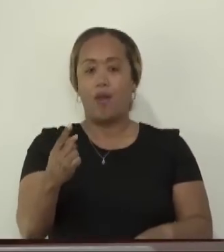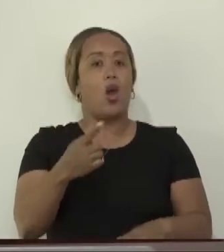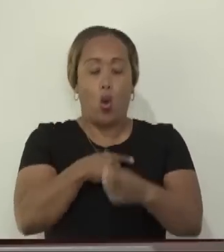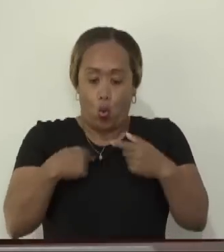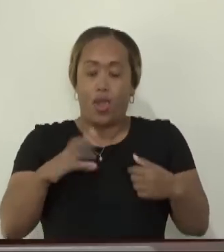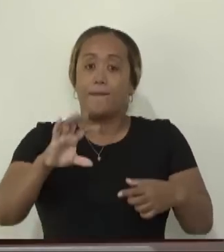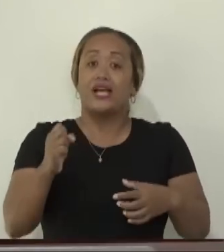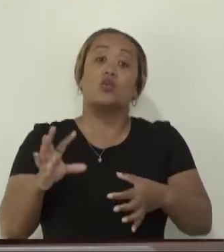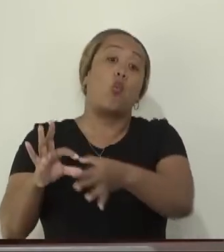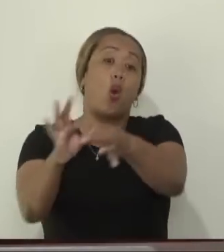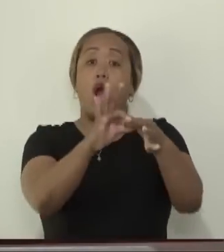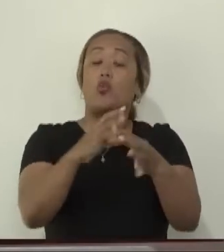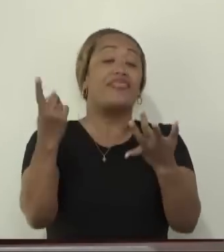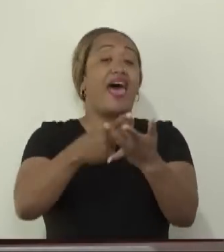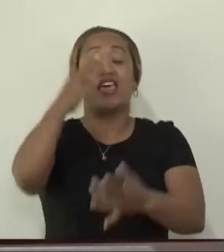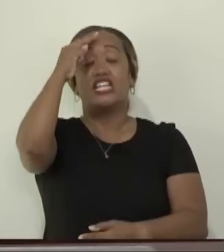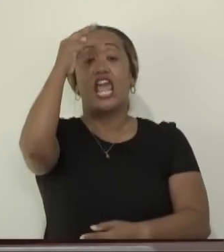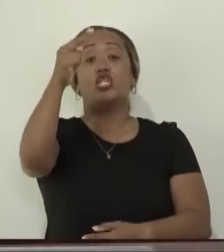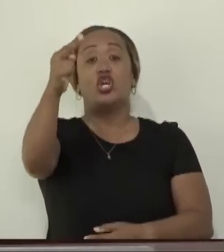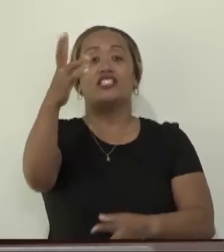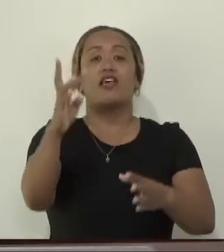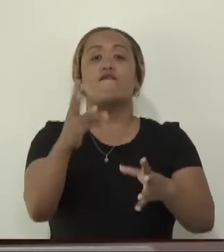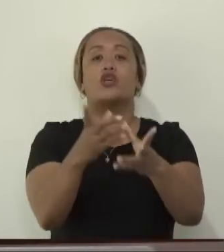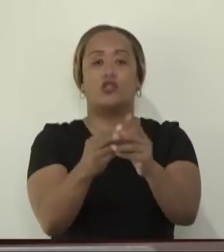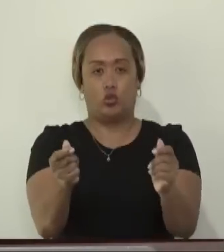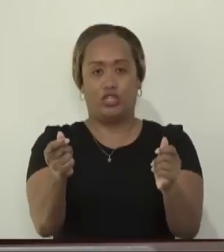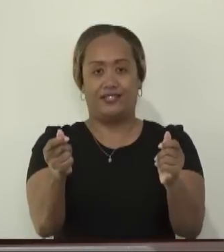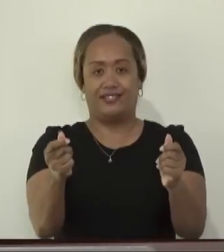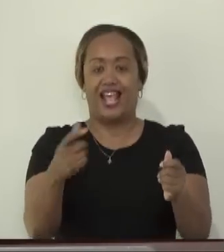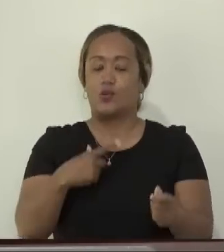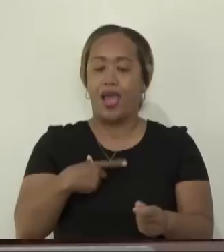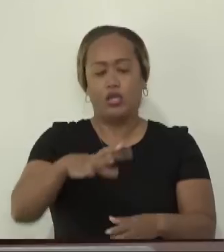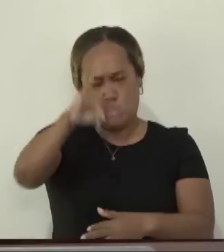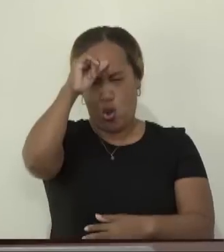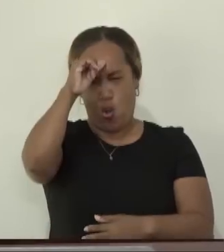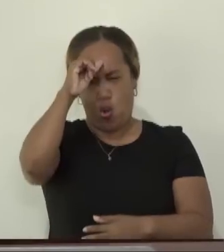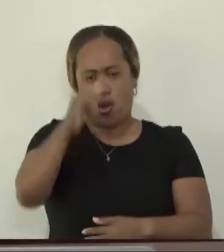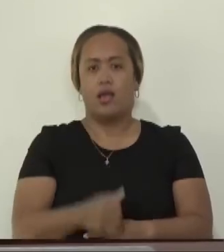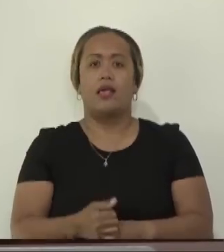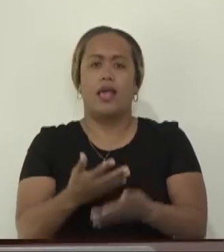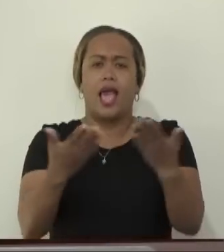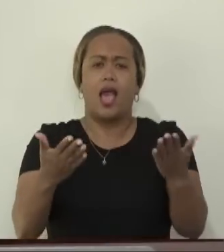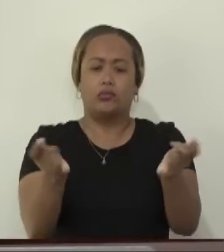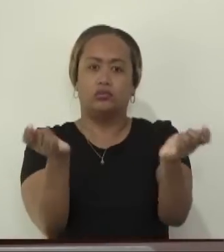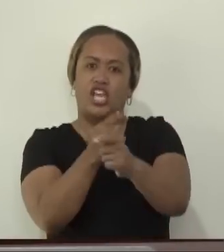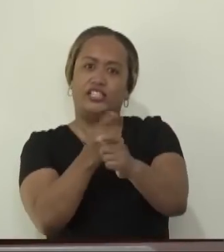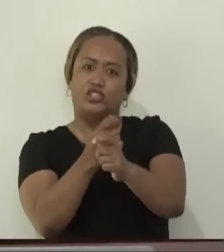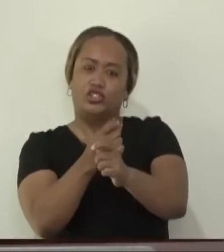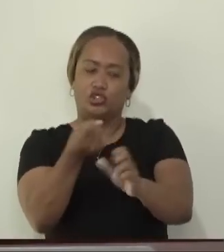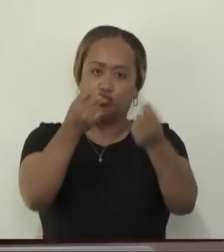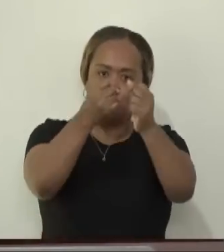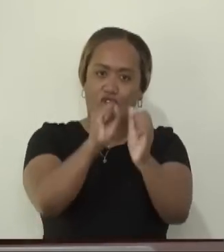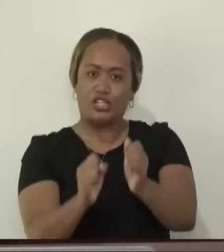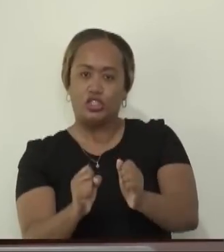other nations for effective solutions. As you may know, adaptation strategies